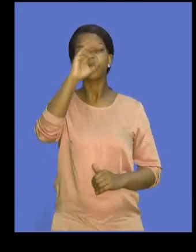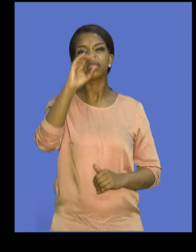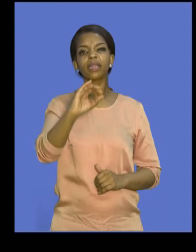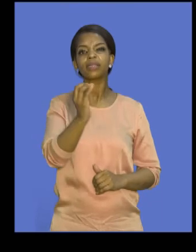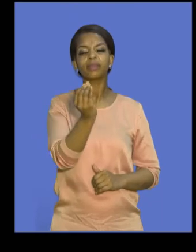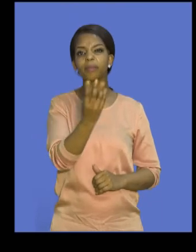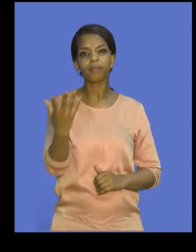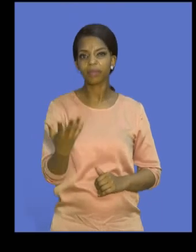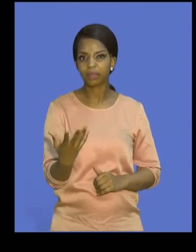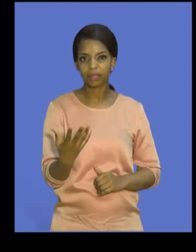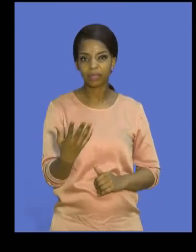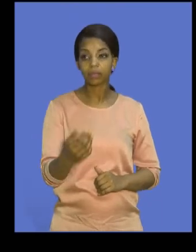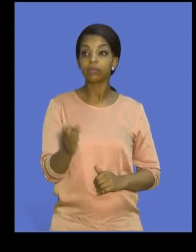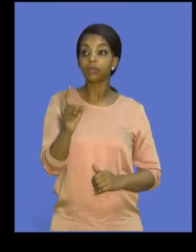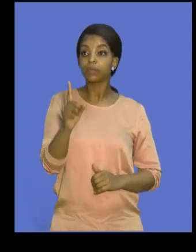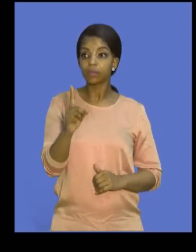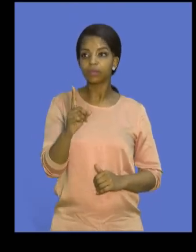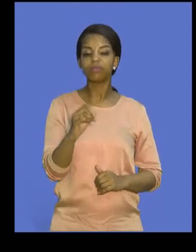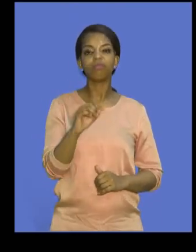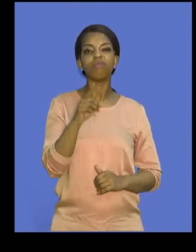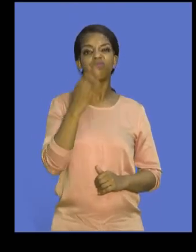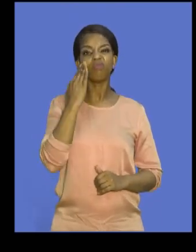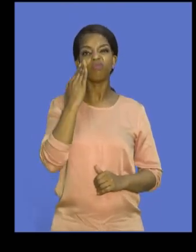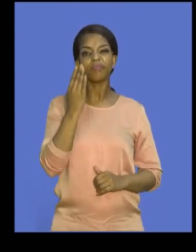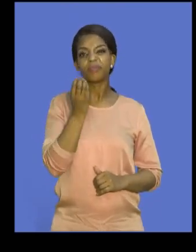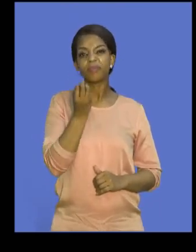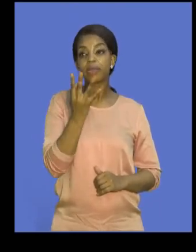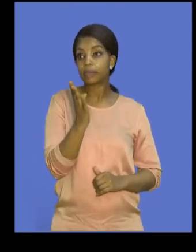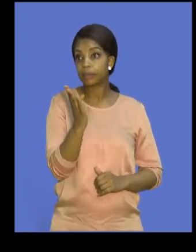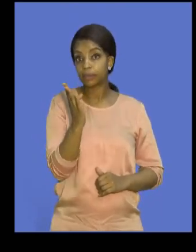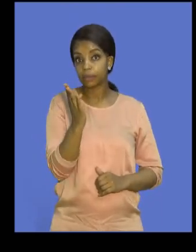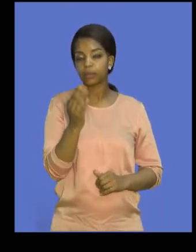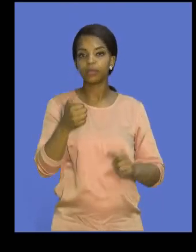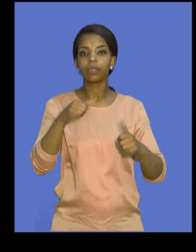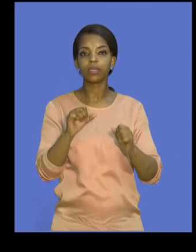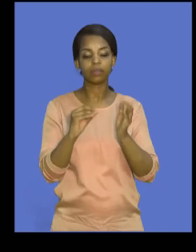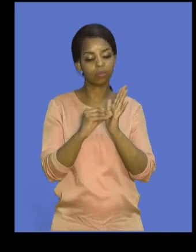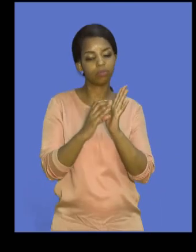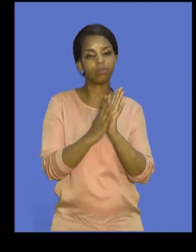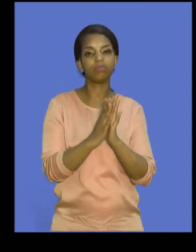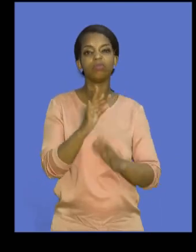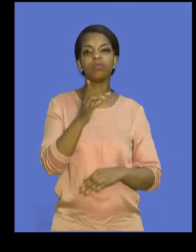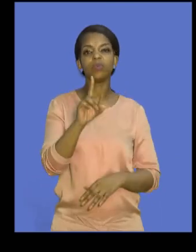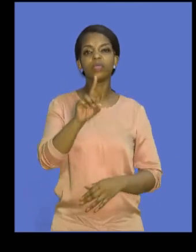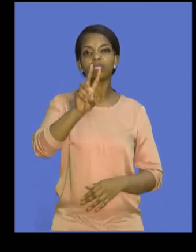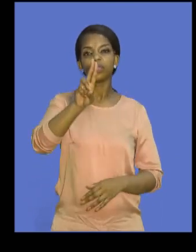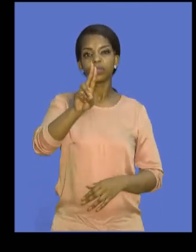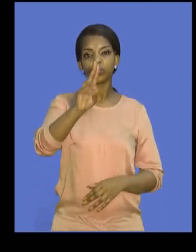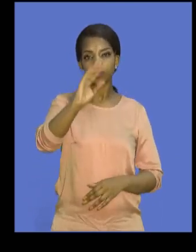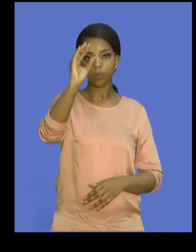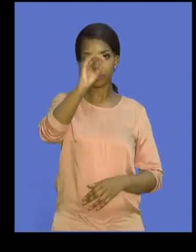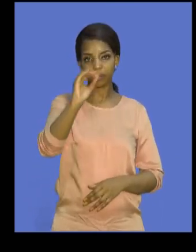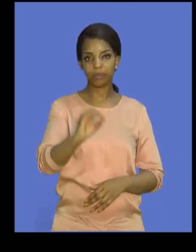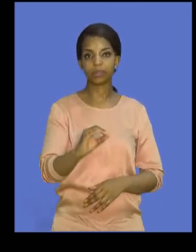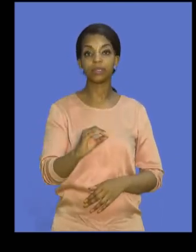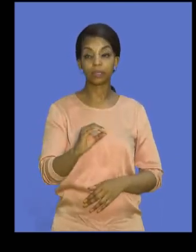be equals to, so you know that those will go away, therefore I have 2%. So this in